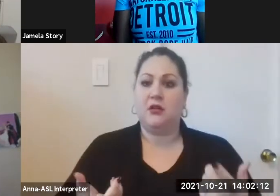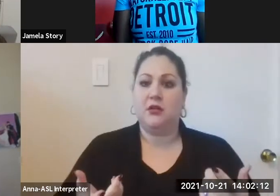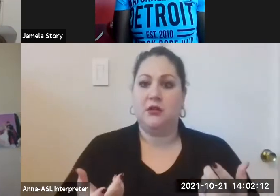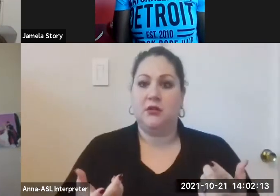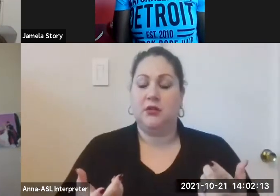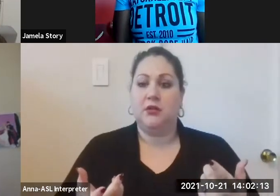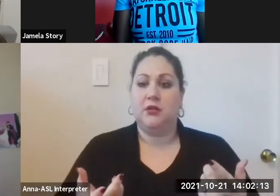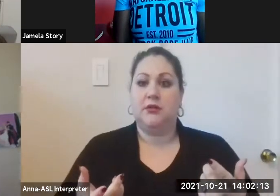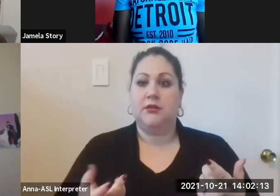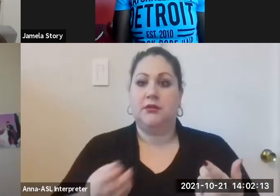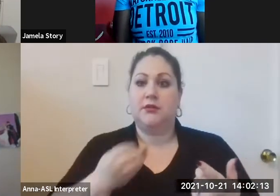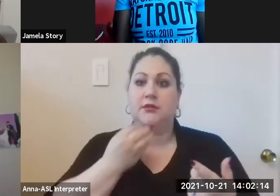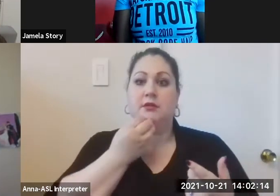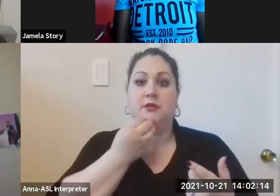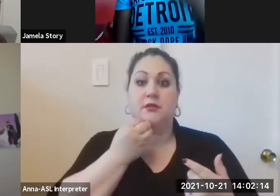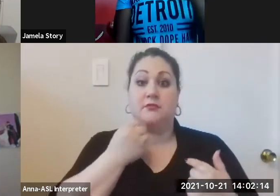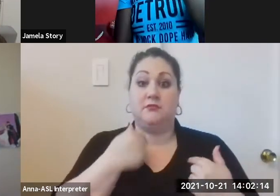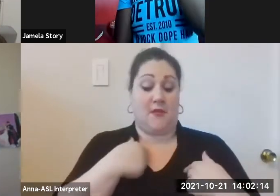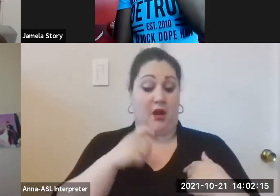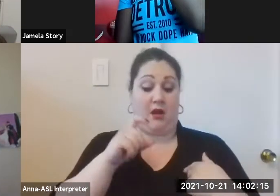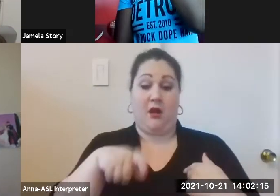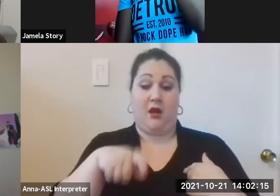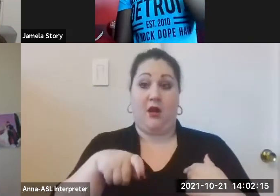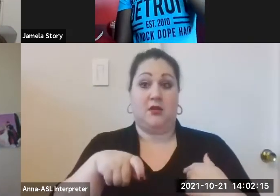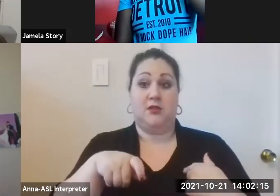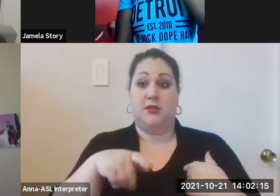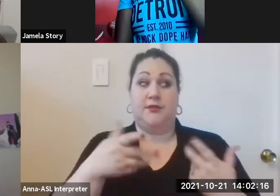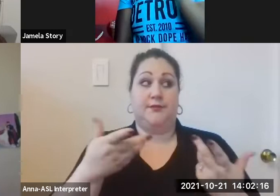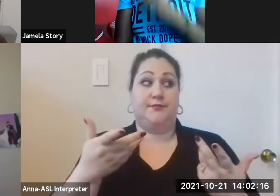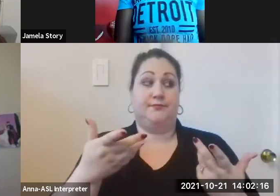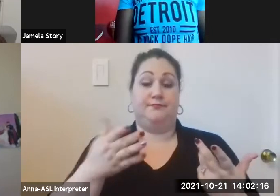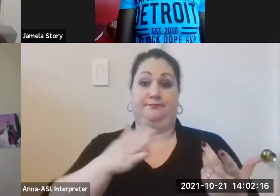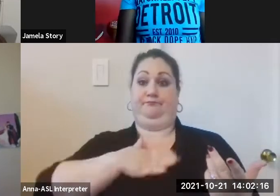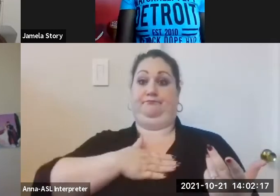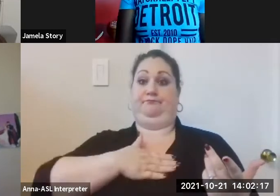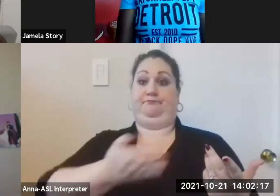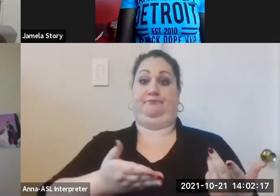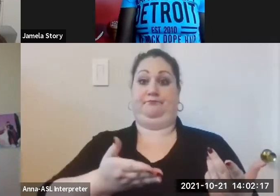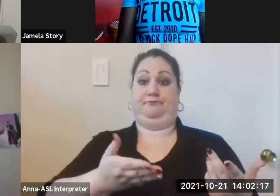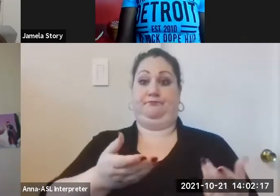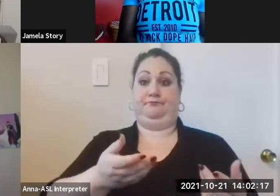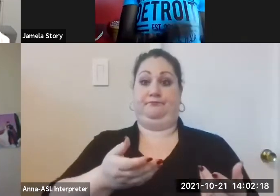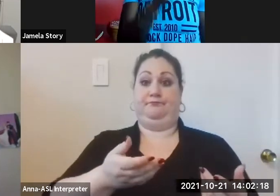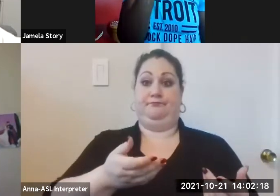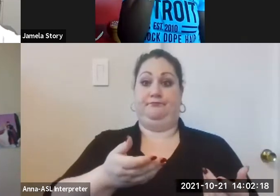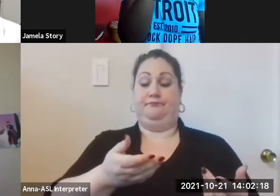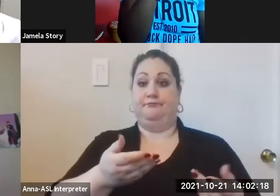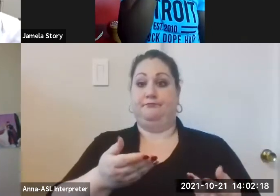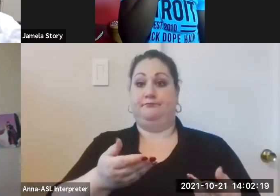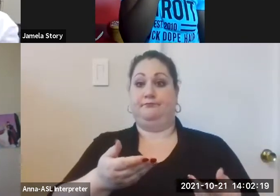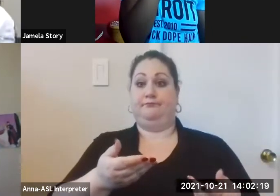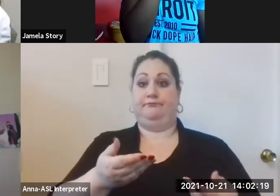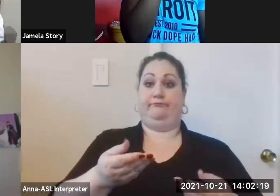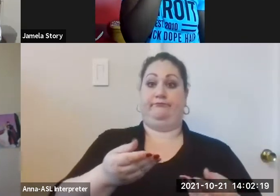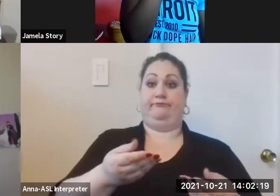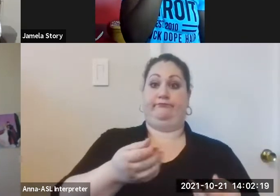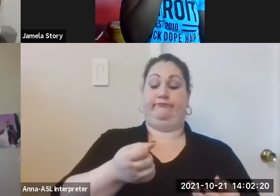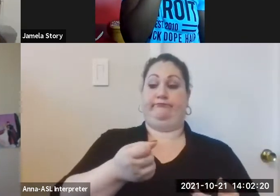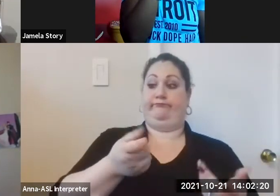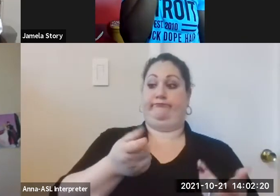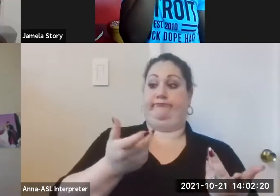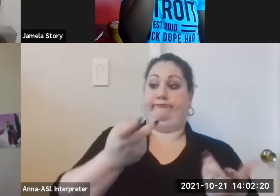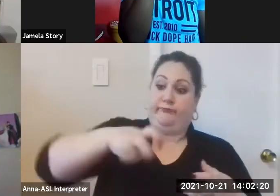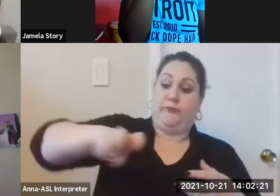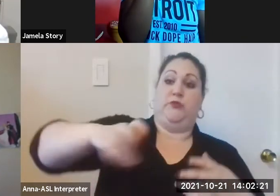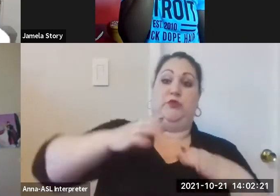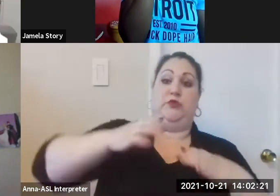because I had to voluntarily sign over custody of my first daughter. So what, you know, what made me think